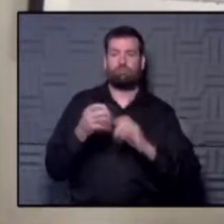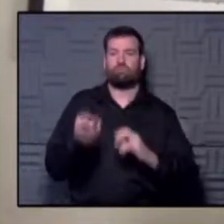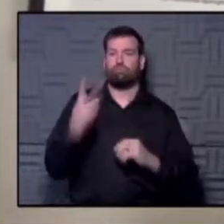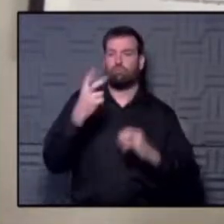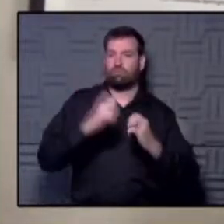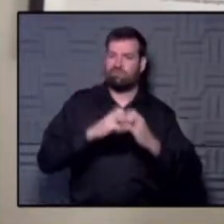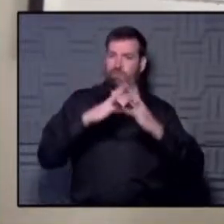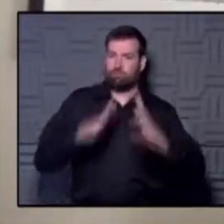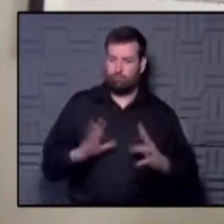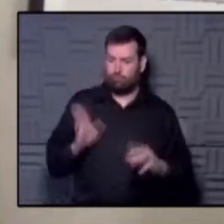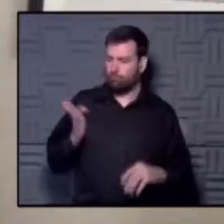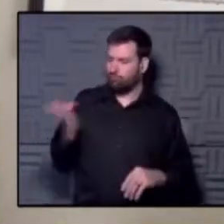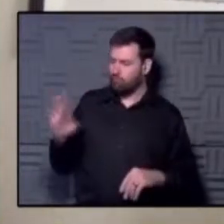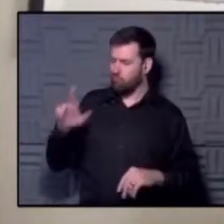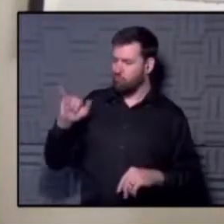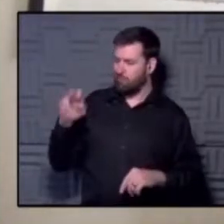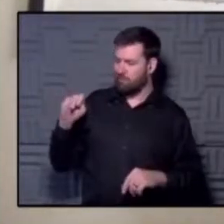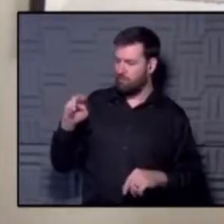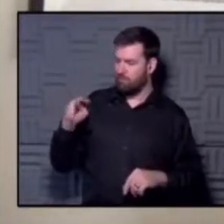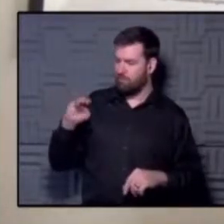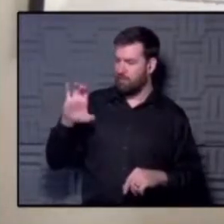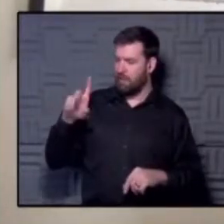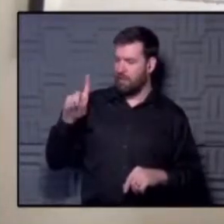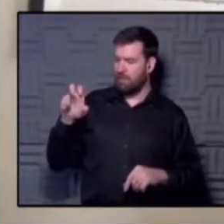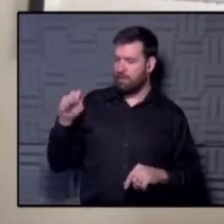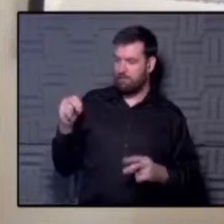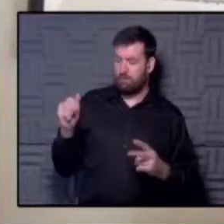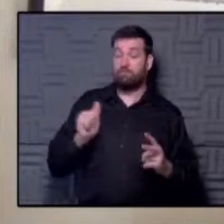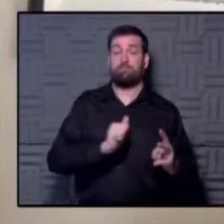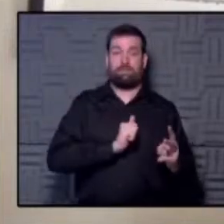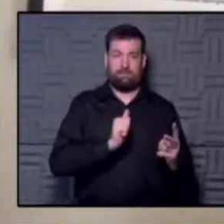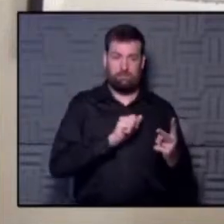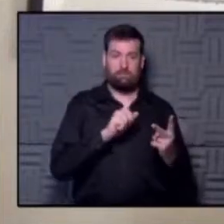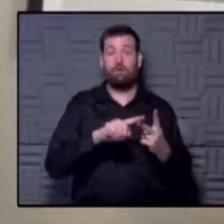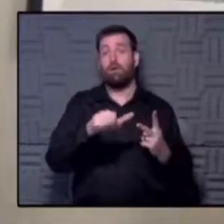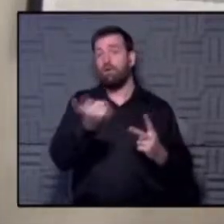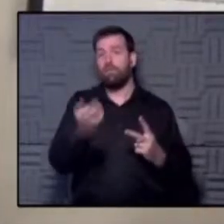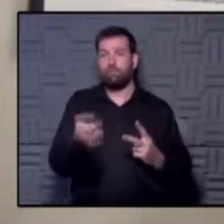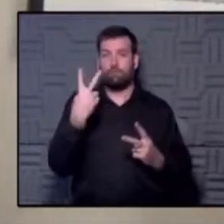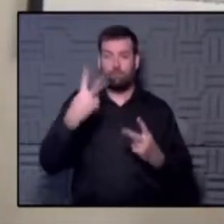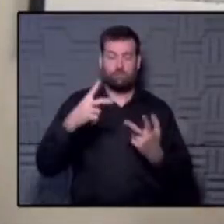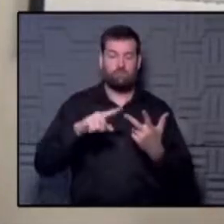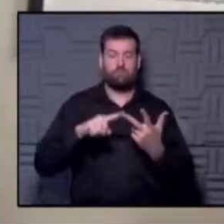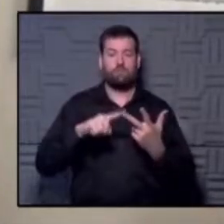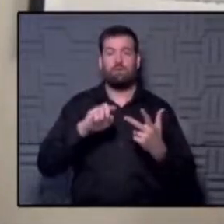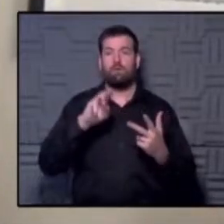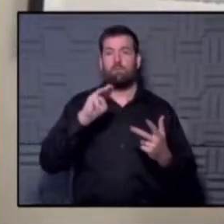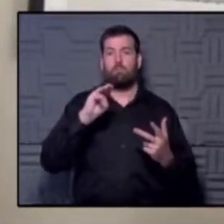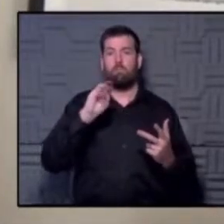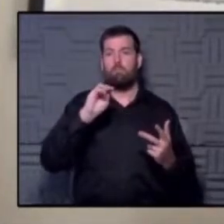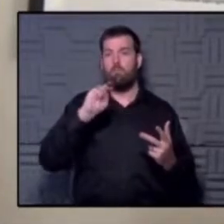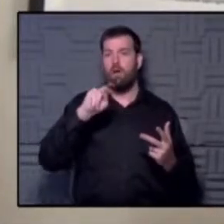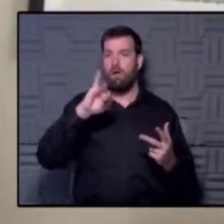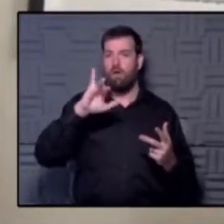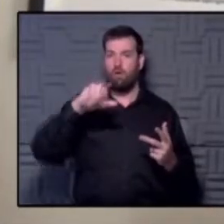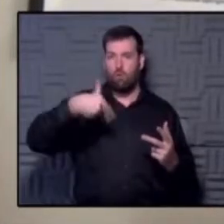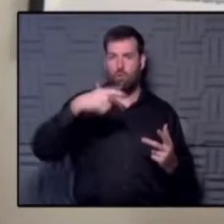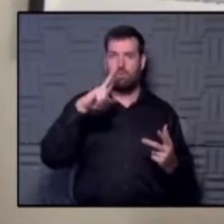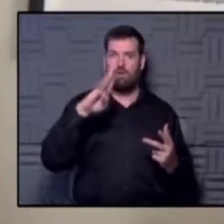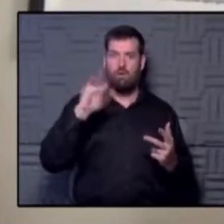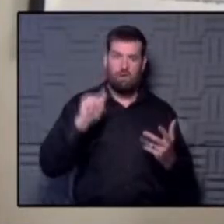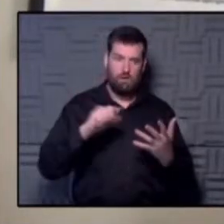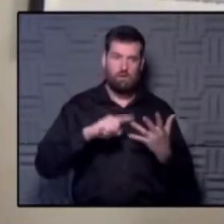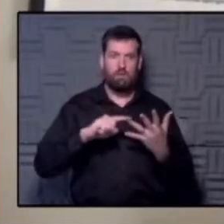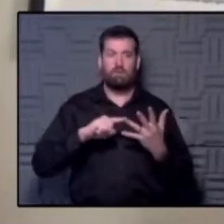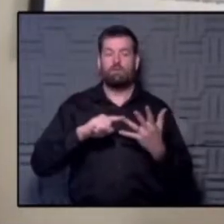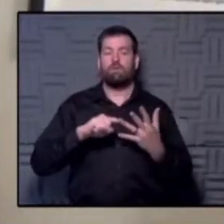founders, Brian McClendon and myself, but I'd want to give a shout out to the other two founders, Manik Gupta and Waleed Kudus.